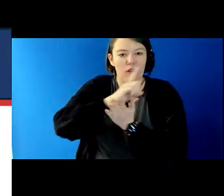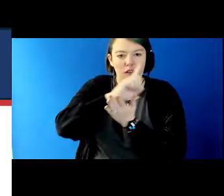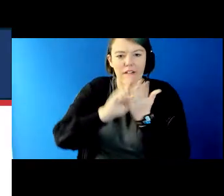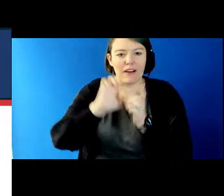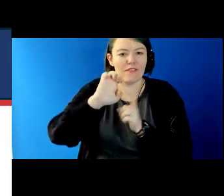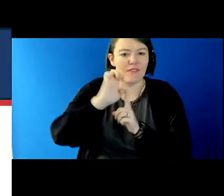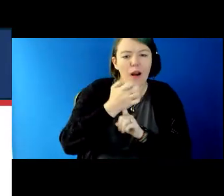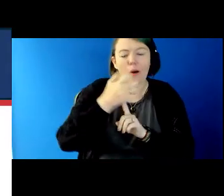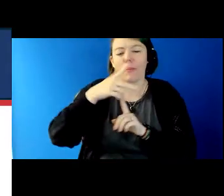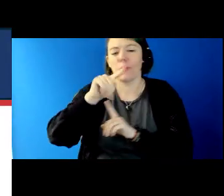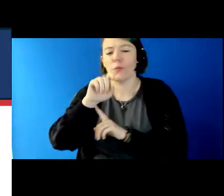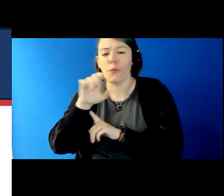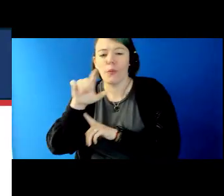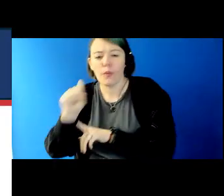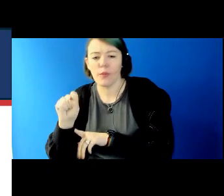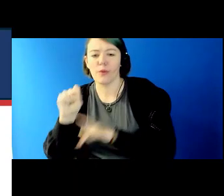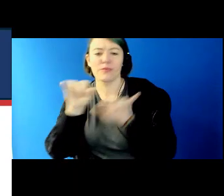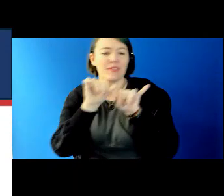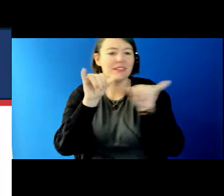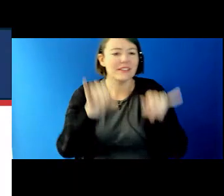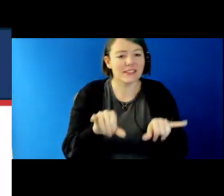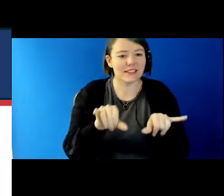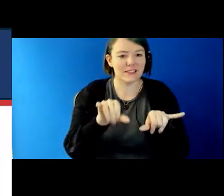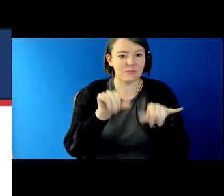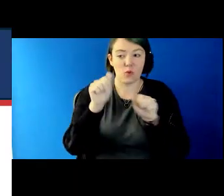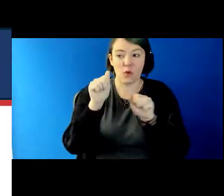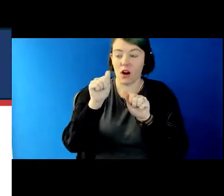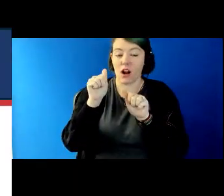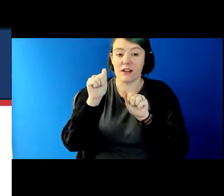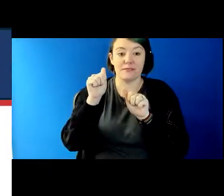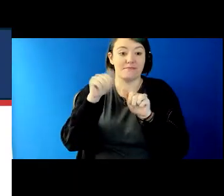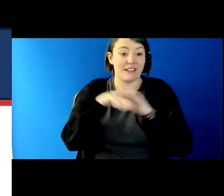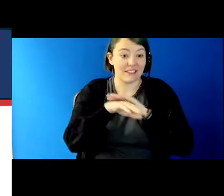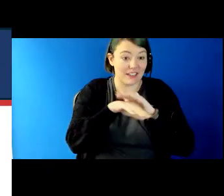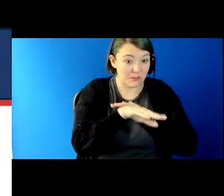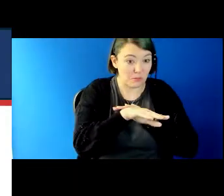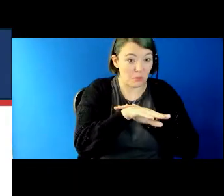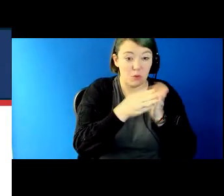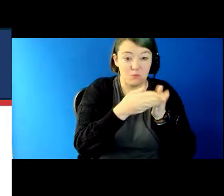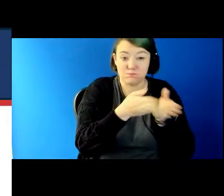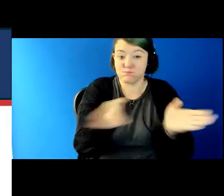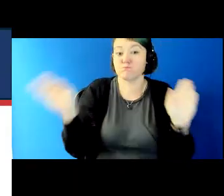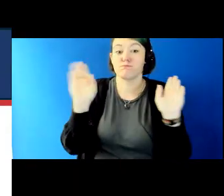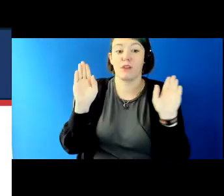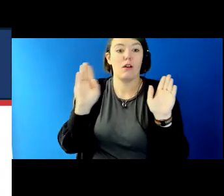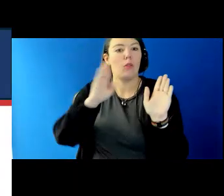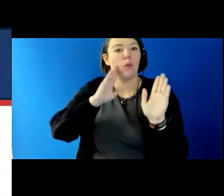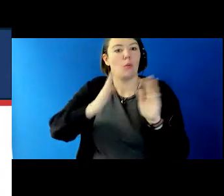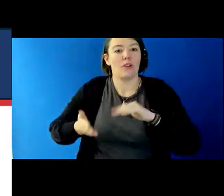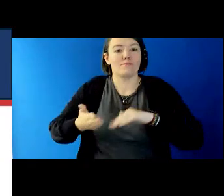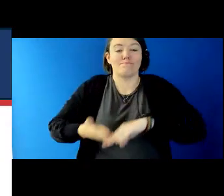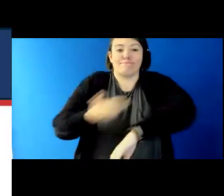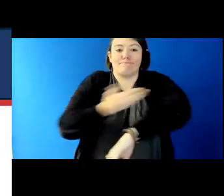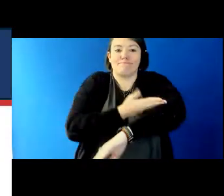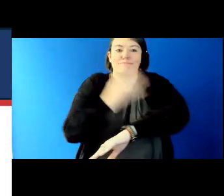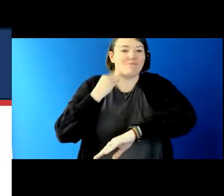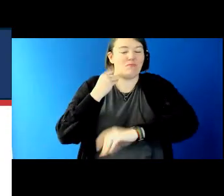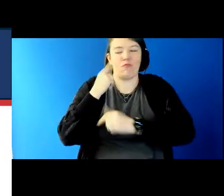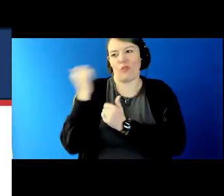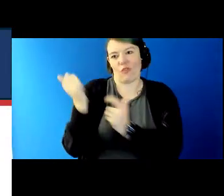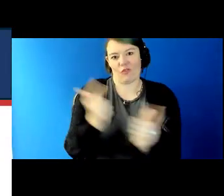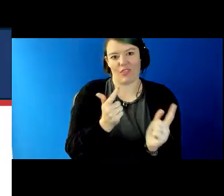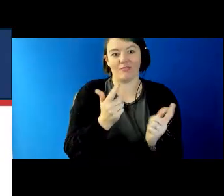abilities, we improve the experience for all users. So first, think about curb cuts. These were originally designed